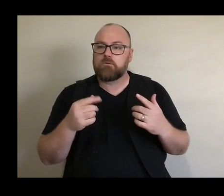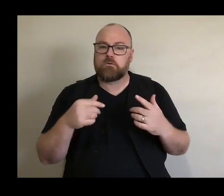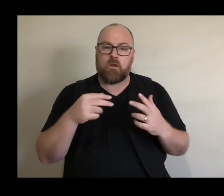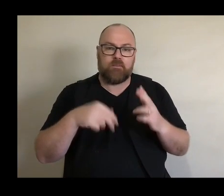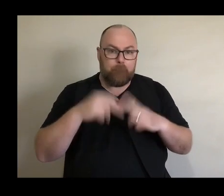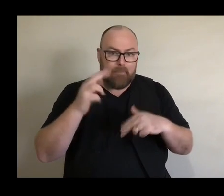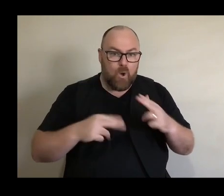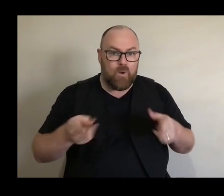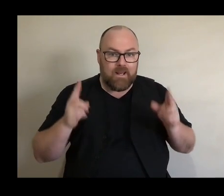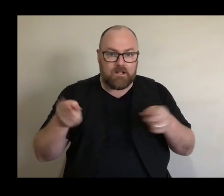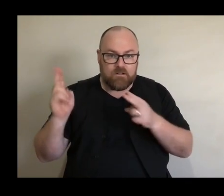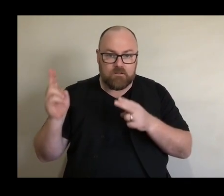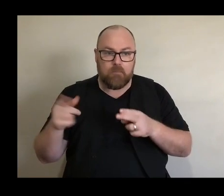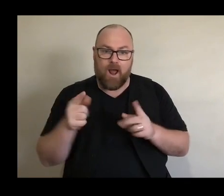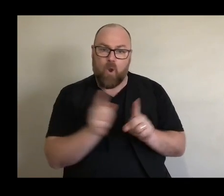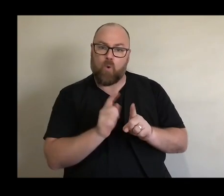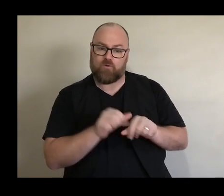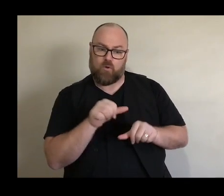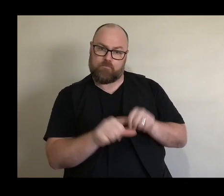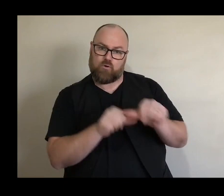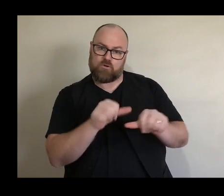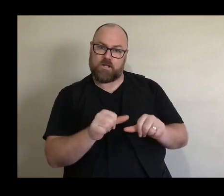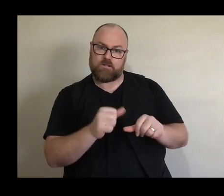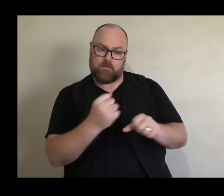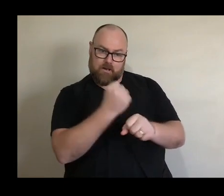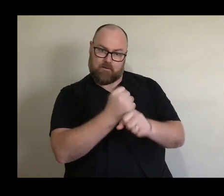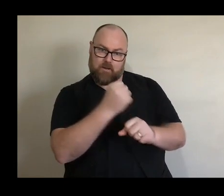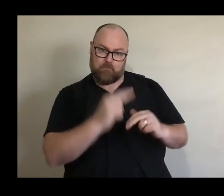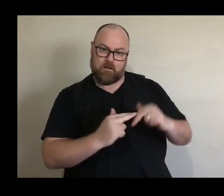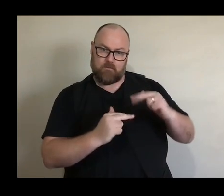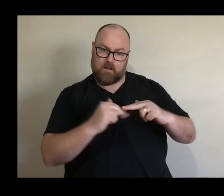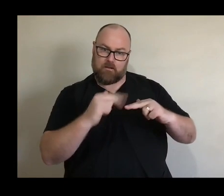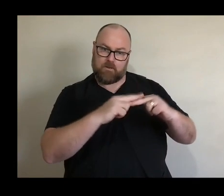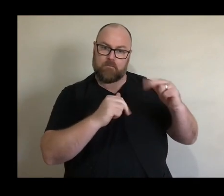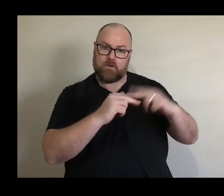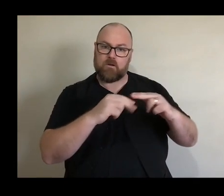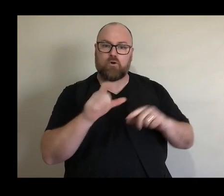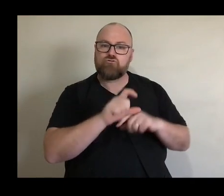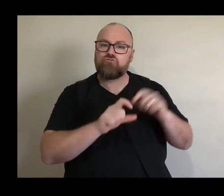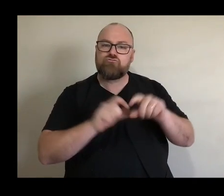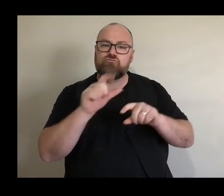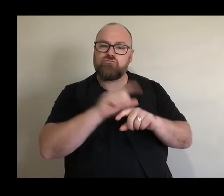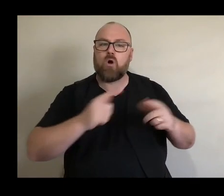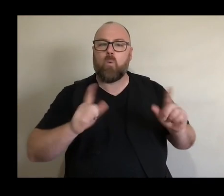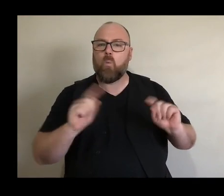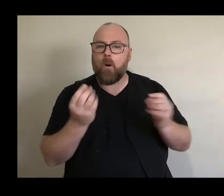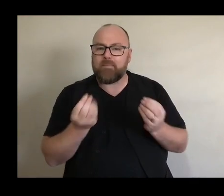processes themselves, right? Construction processes, material choices, the things that